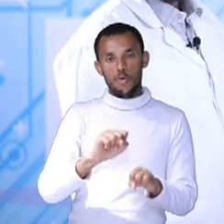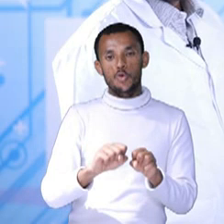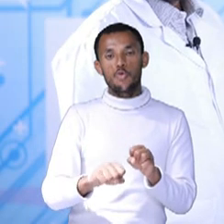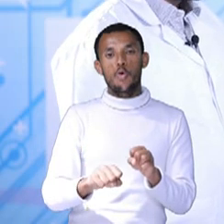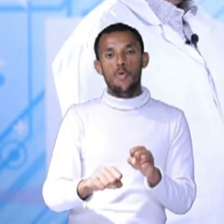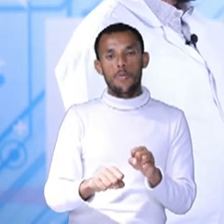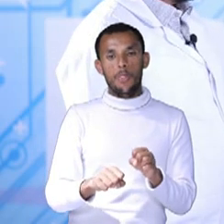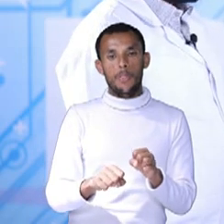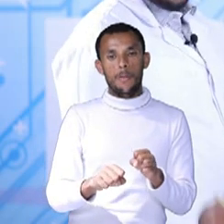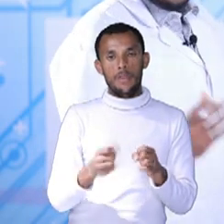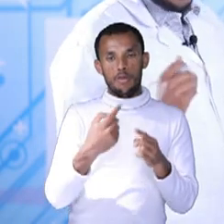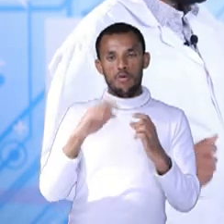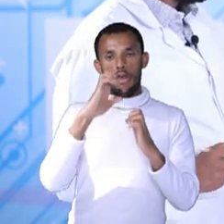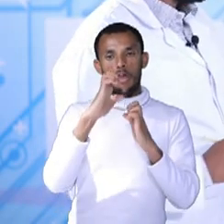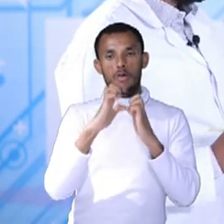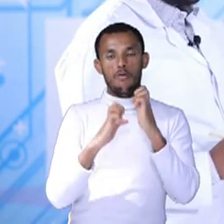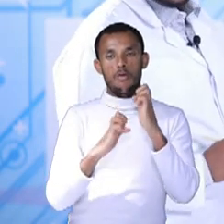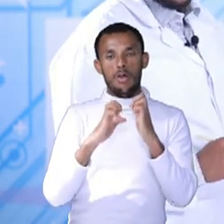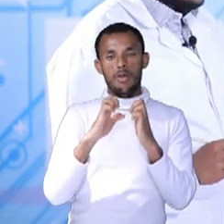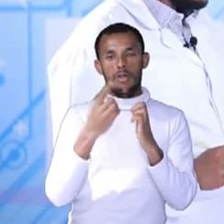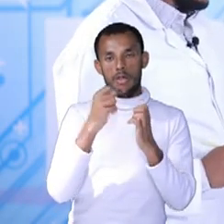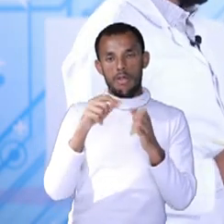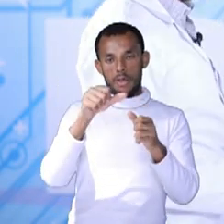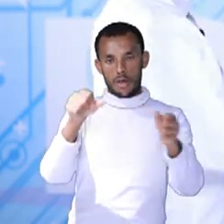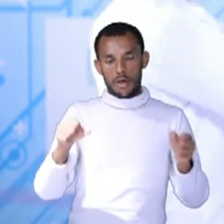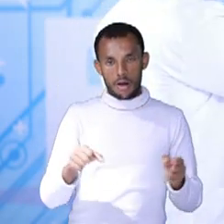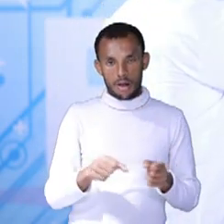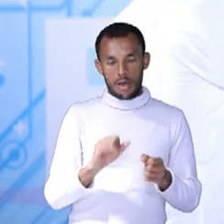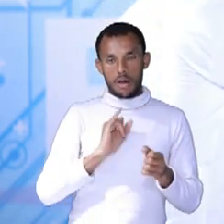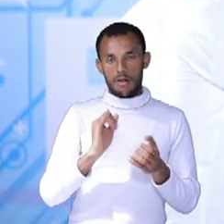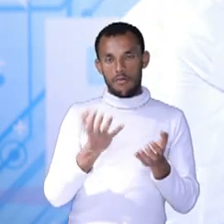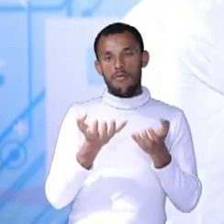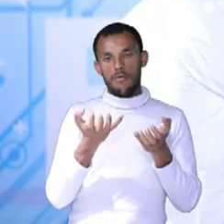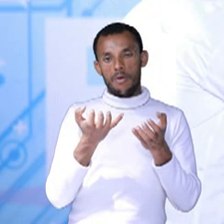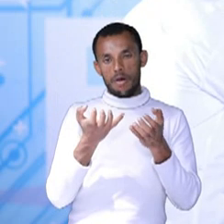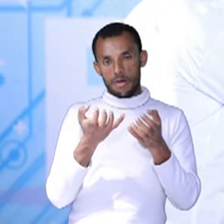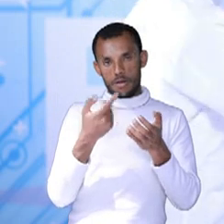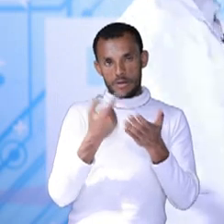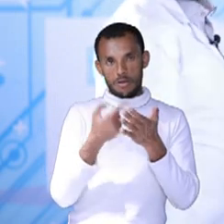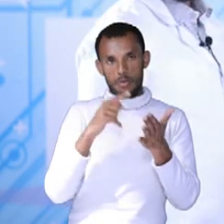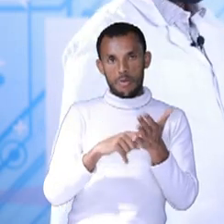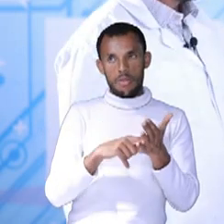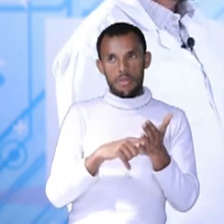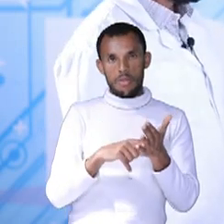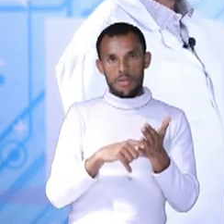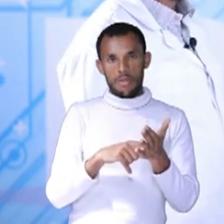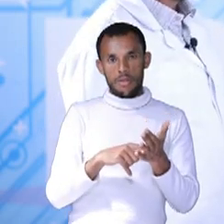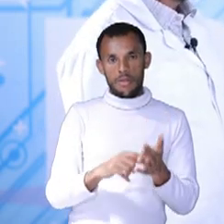So to evaluate the area, I need to find this point.